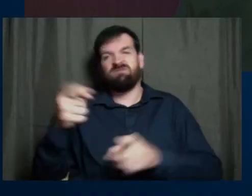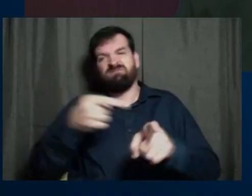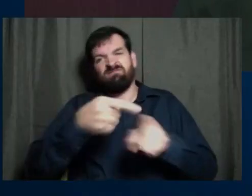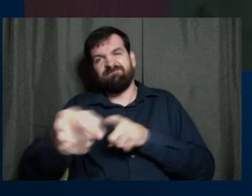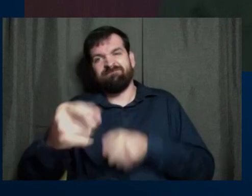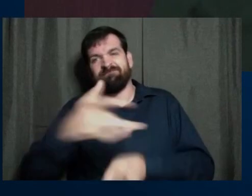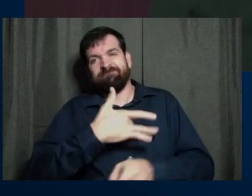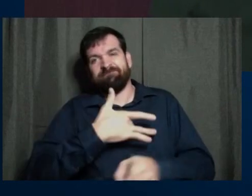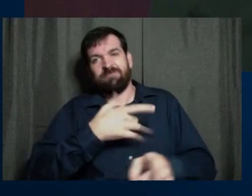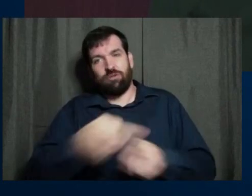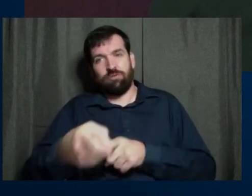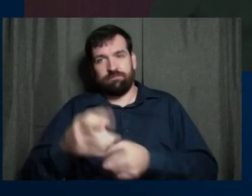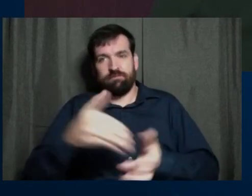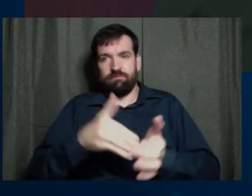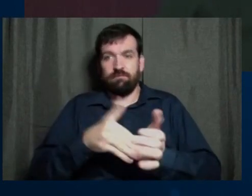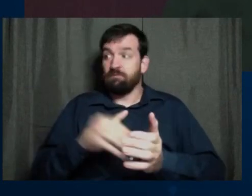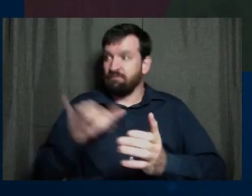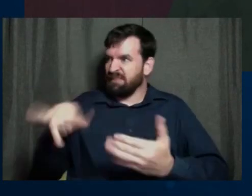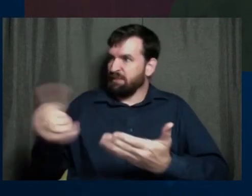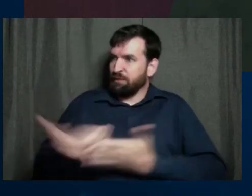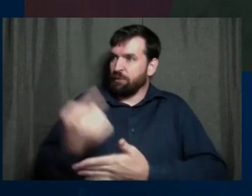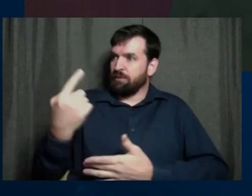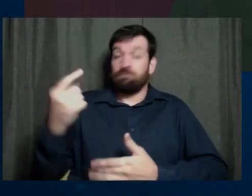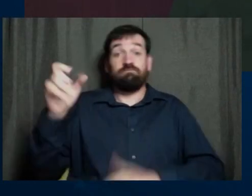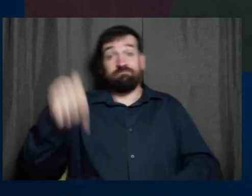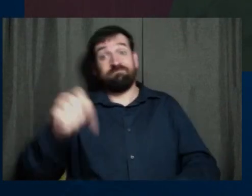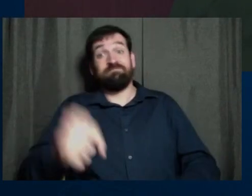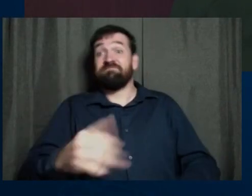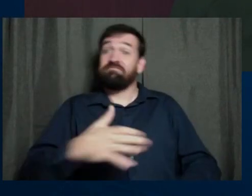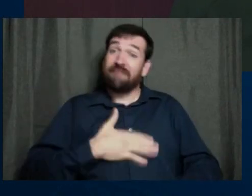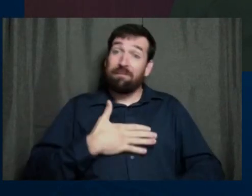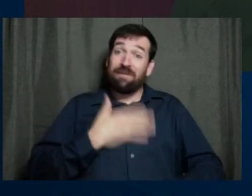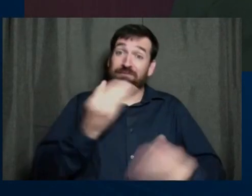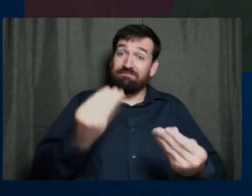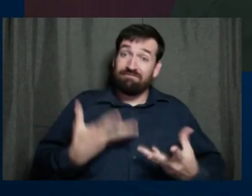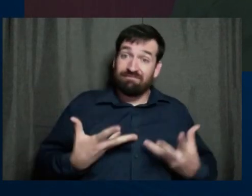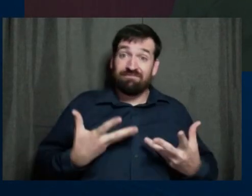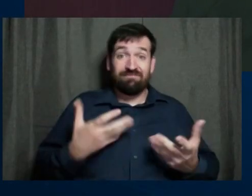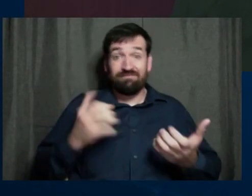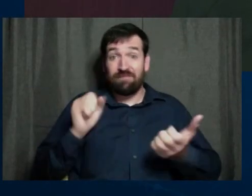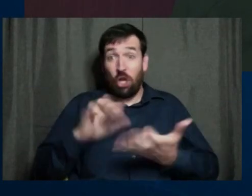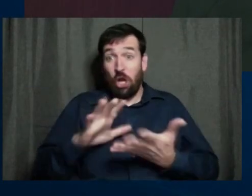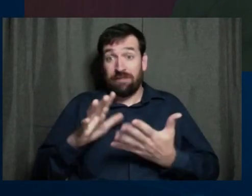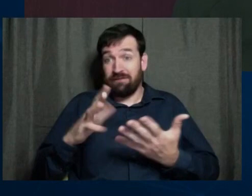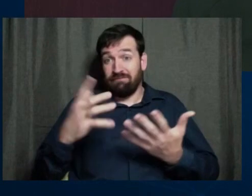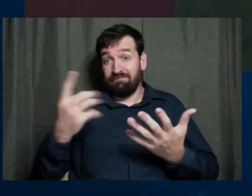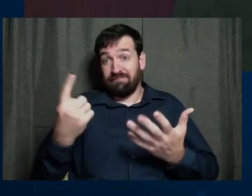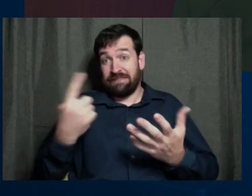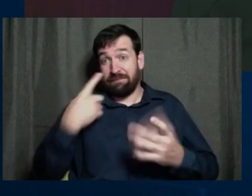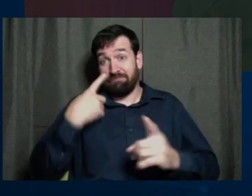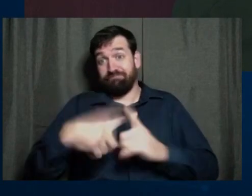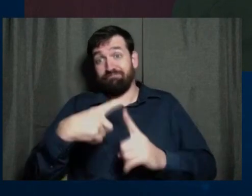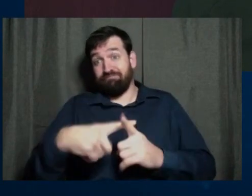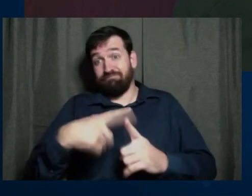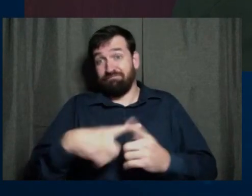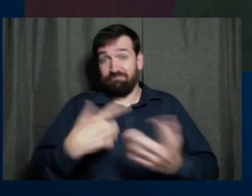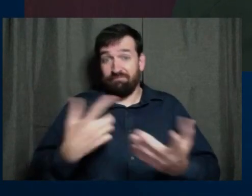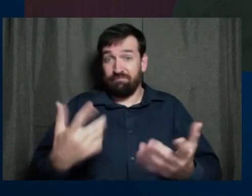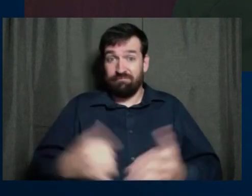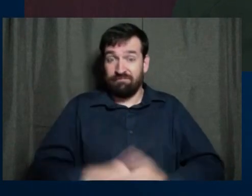advice. But that was a new one. We hadn't heard that one before. Yeah, I'm glad to hear that at least it causes maybe some good effect of